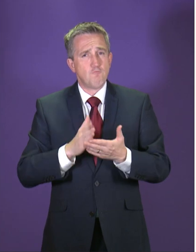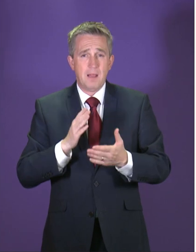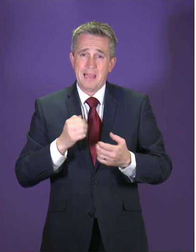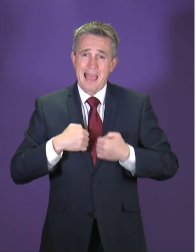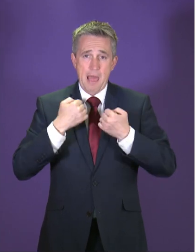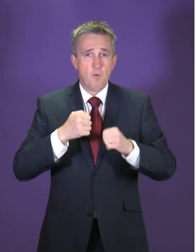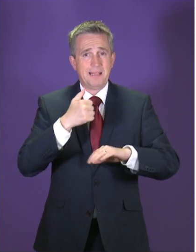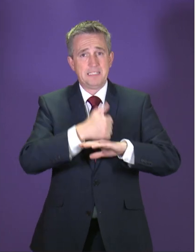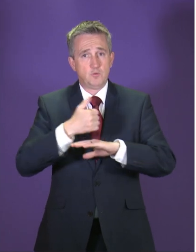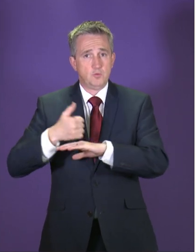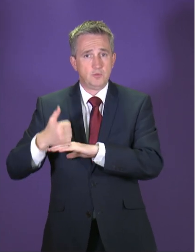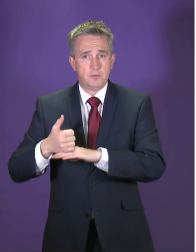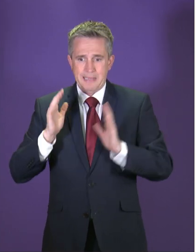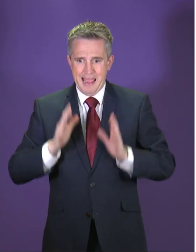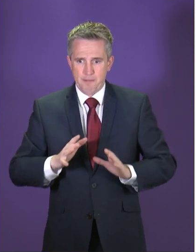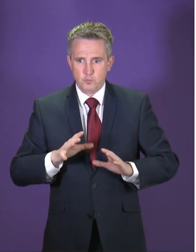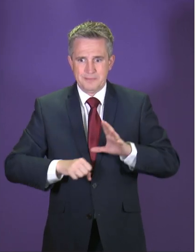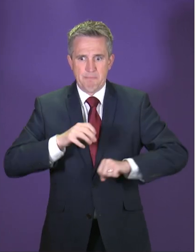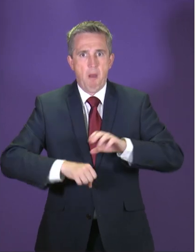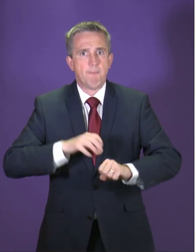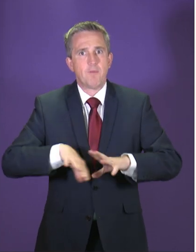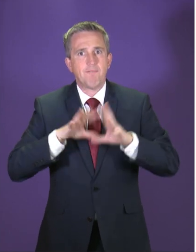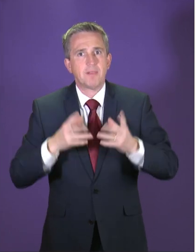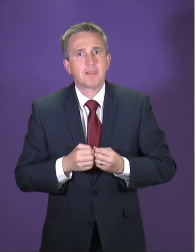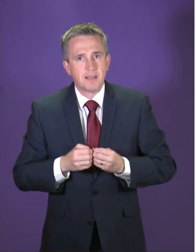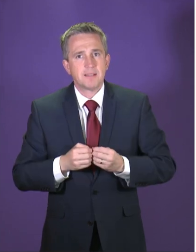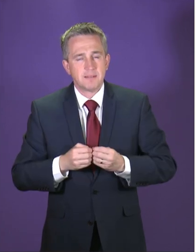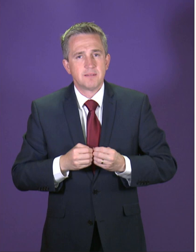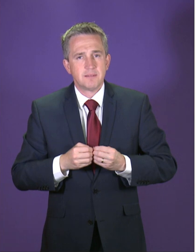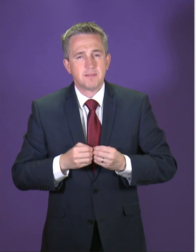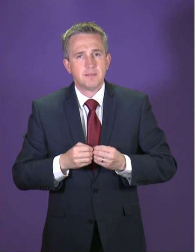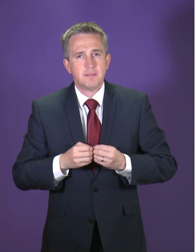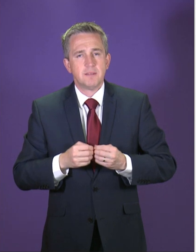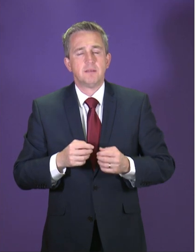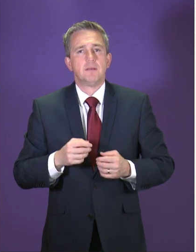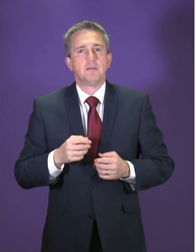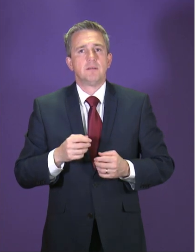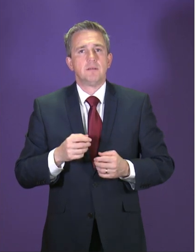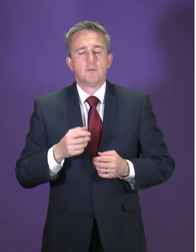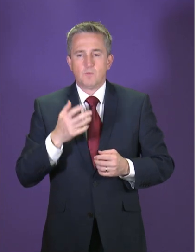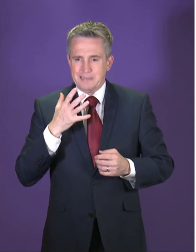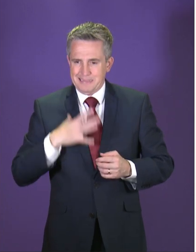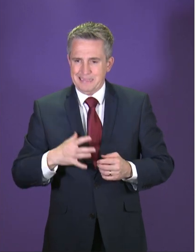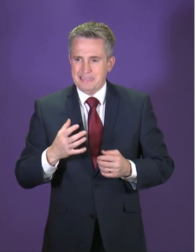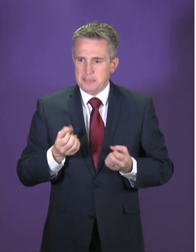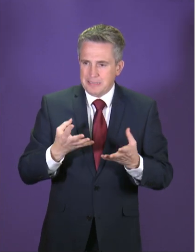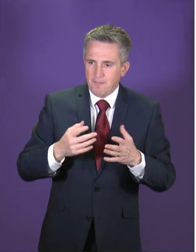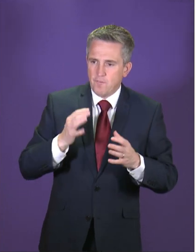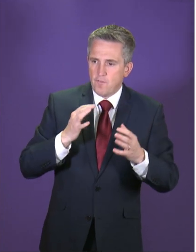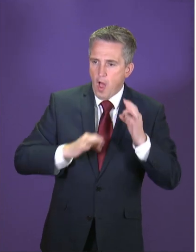institutions really need to keep up with that and to make room for artists to be able